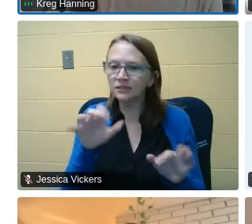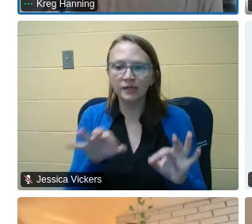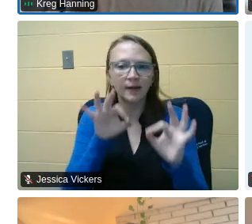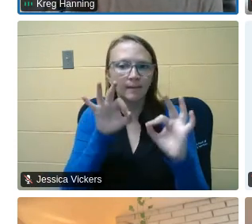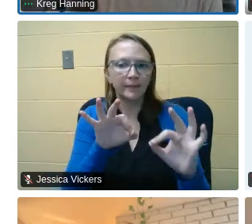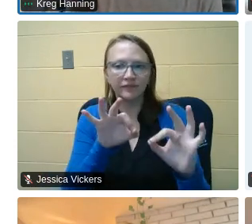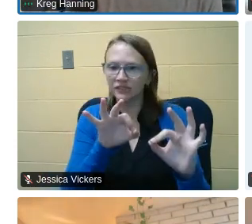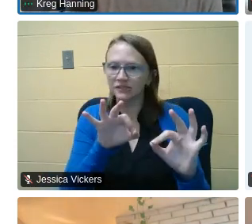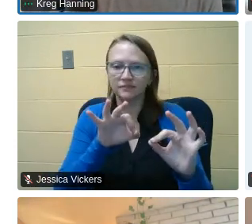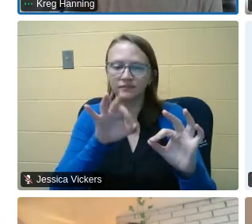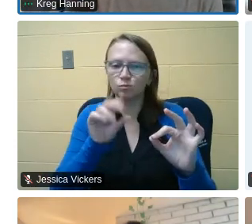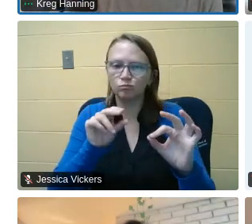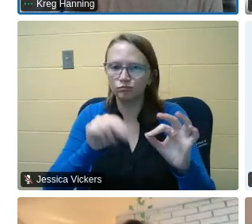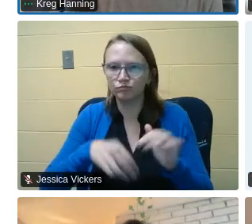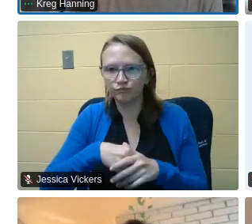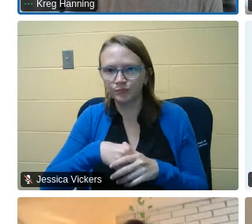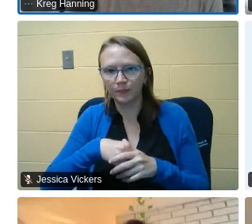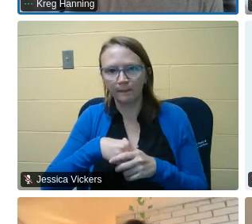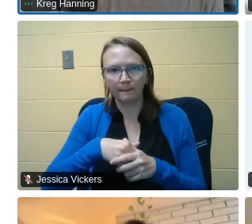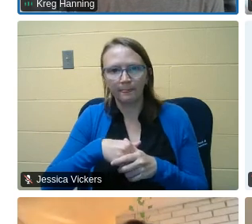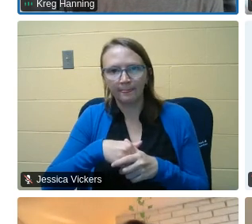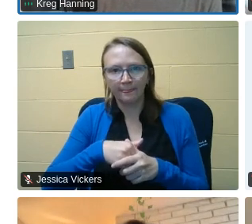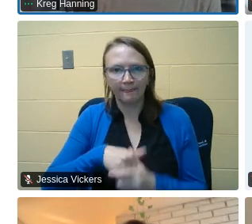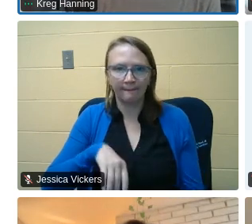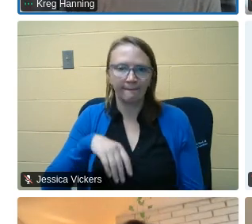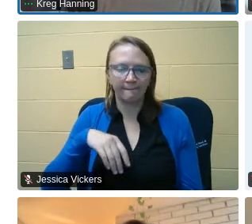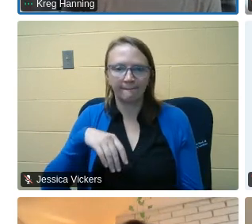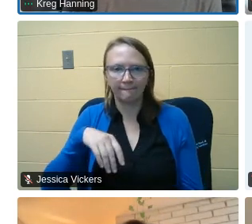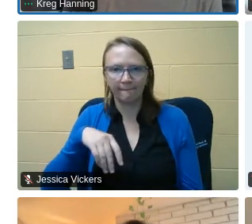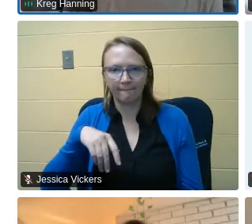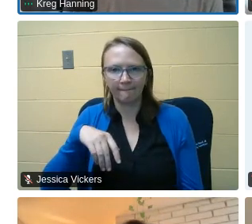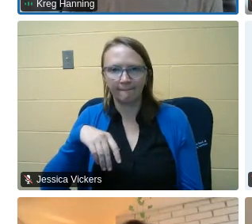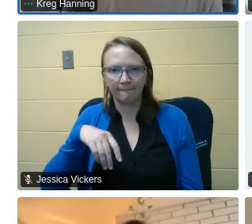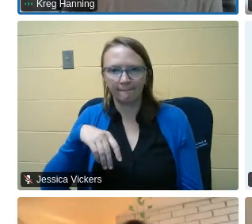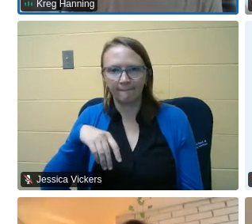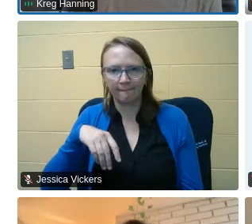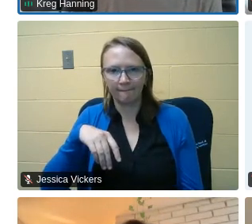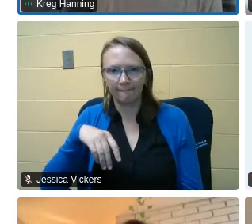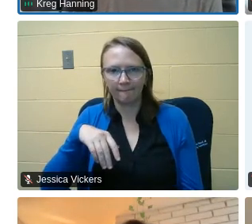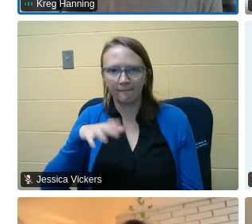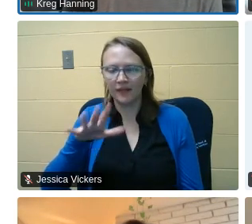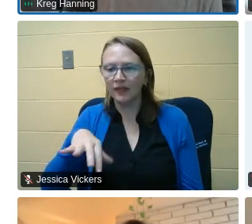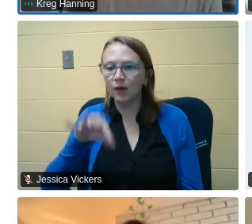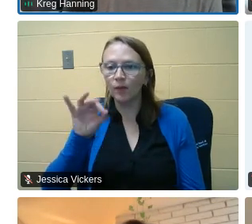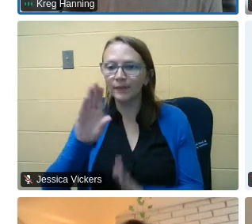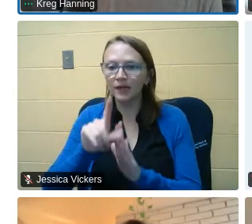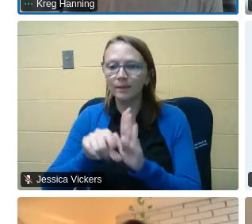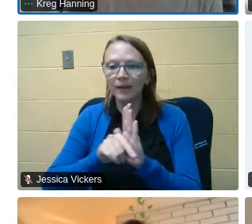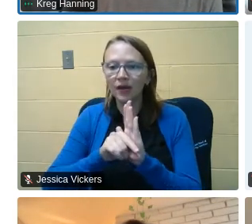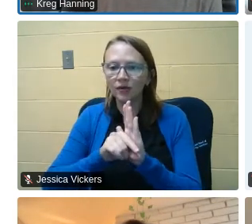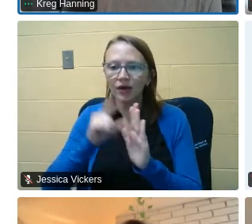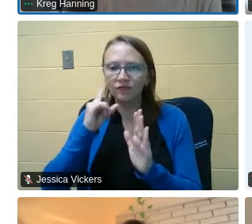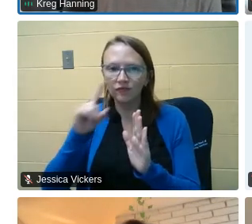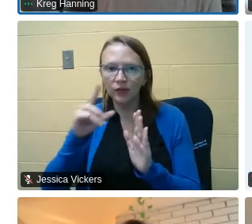on the import, but I'm going to do this. And then let's choose a backdrop for this one.